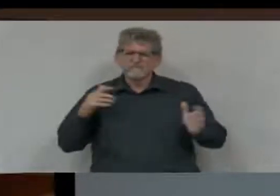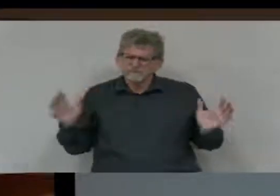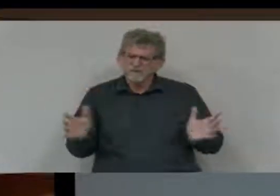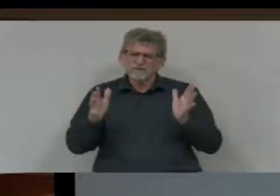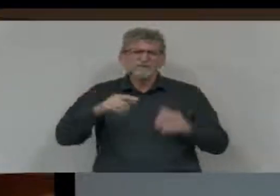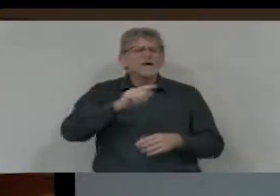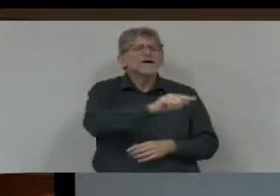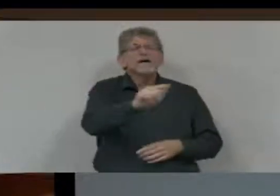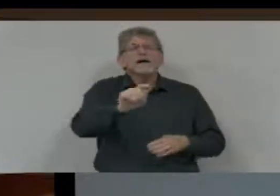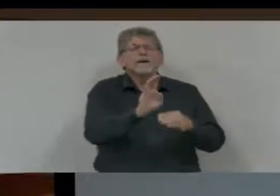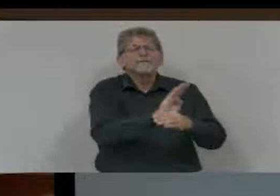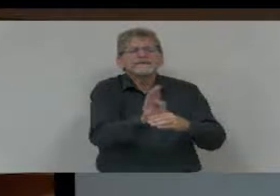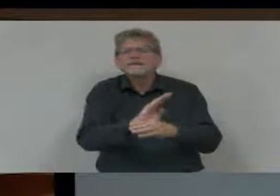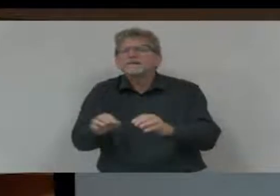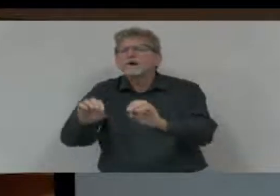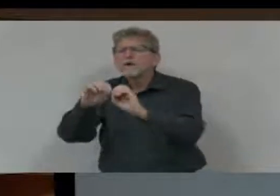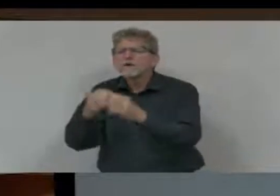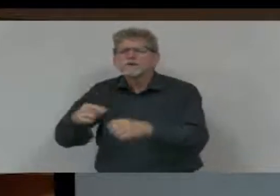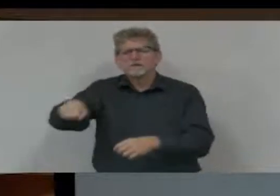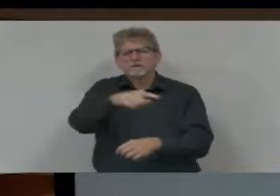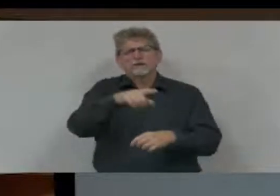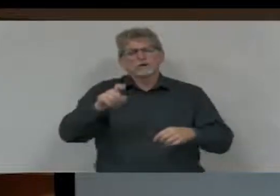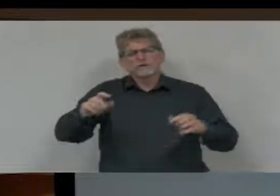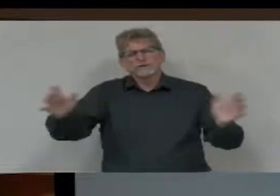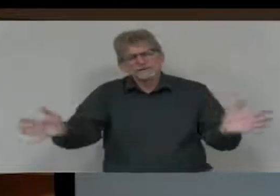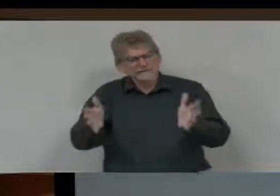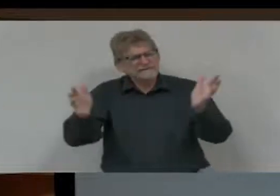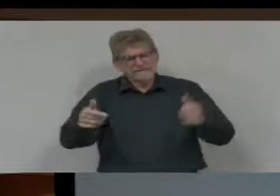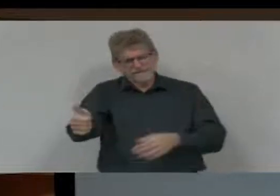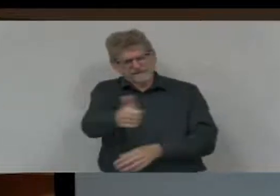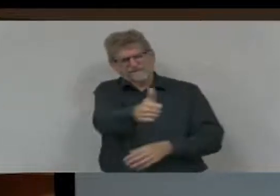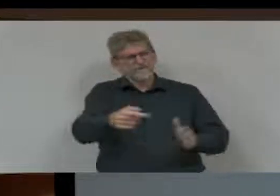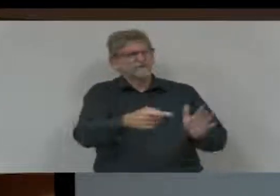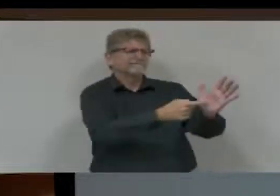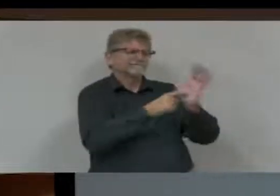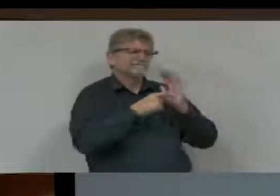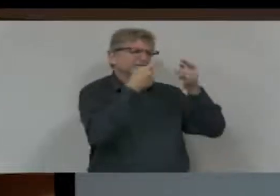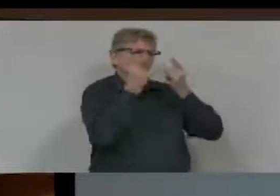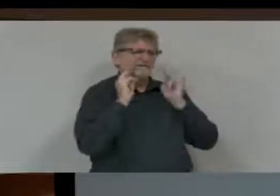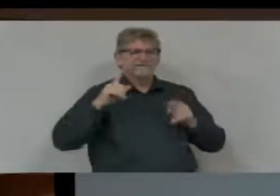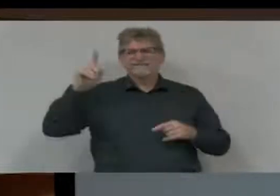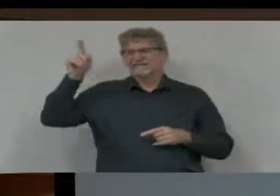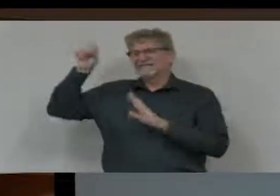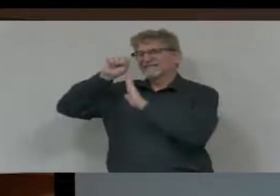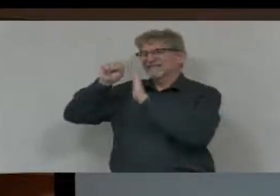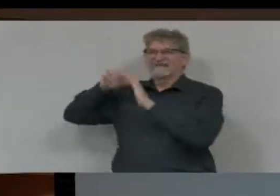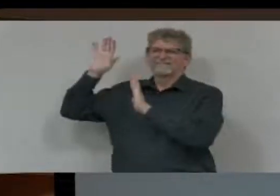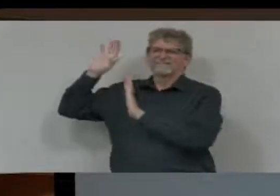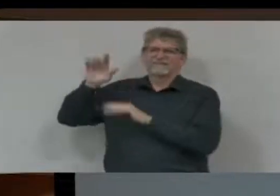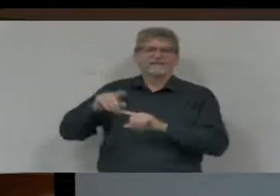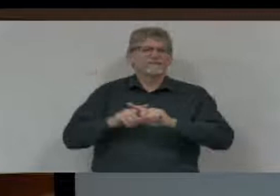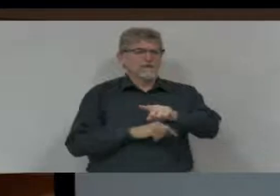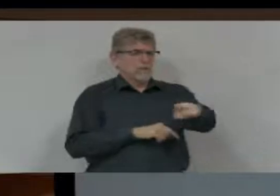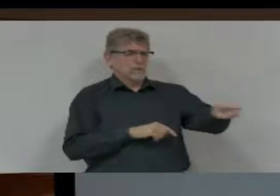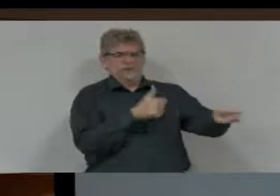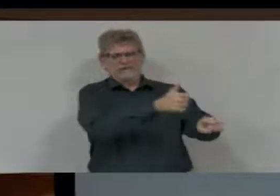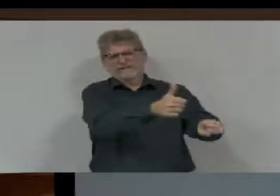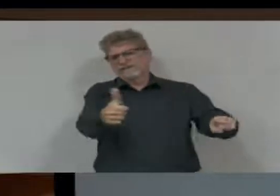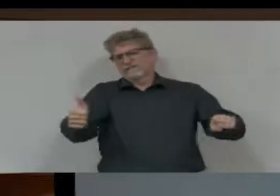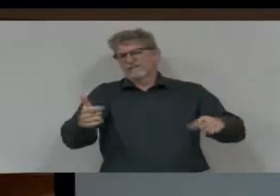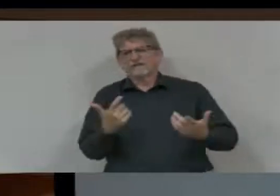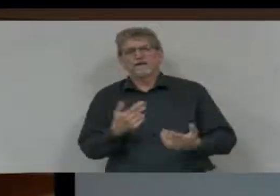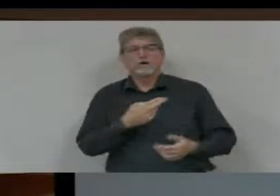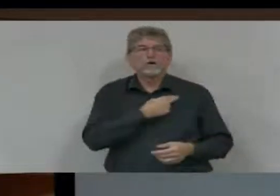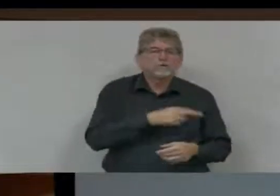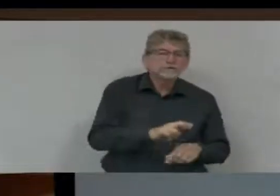and clients to wear face coverings. Updated recommendations for businesses, events, and religious organizations can be found on the